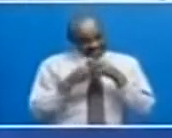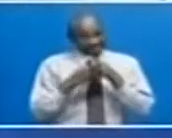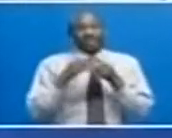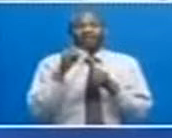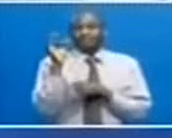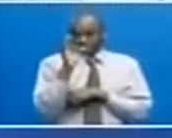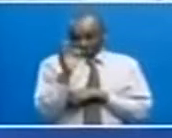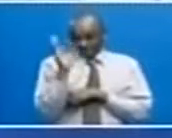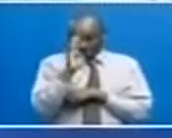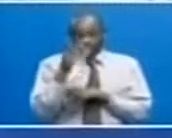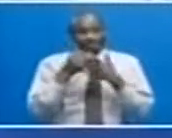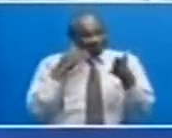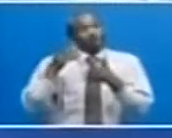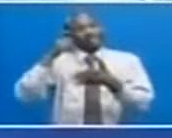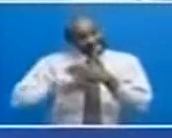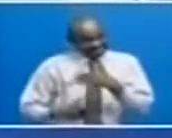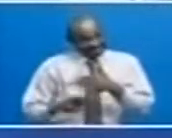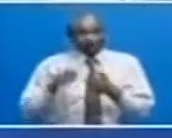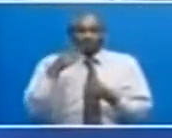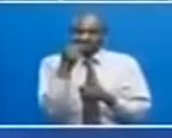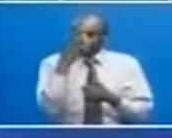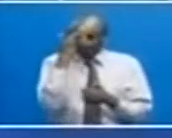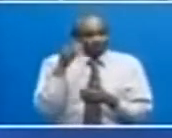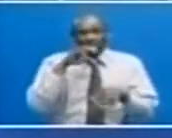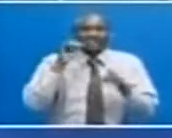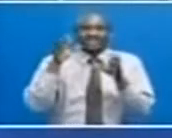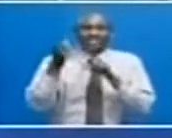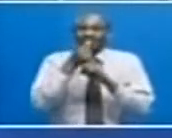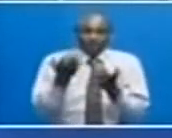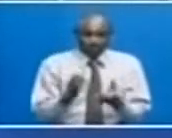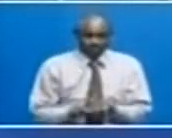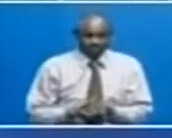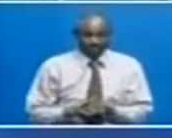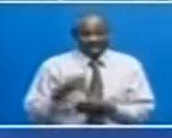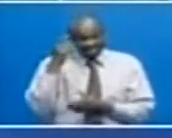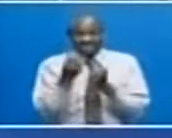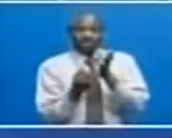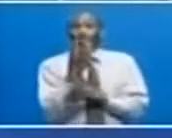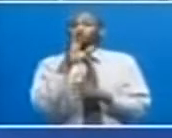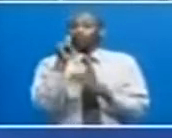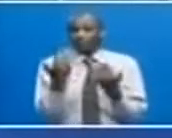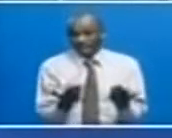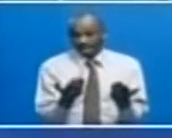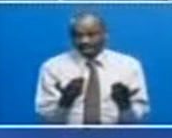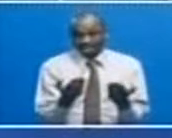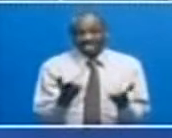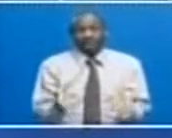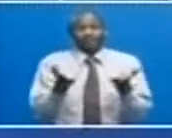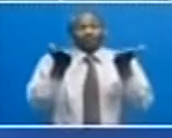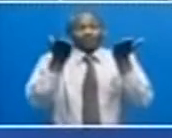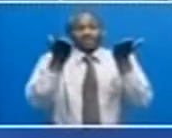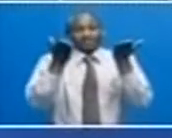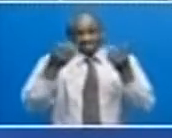profit before tax. You can tell us what drove this growth. Okay. I think the growth was driven by improvements in